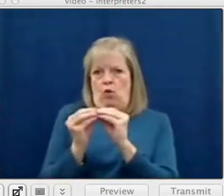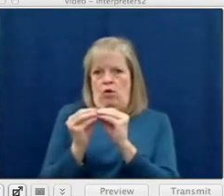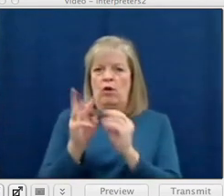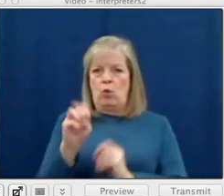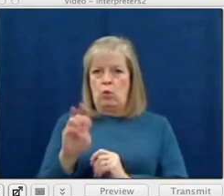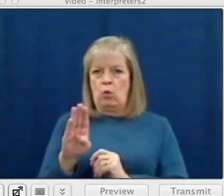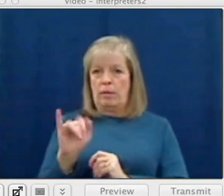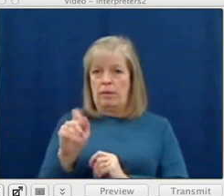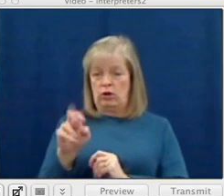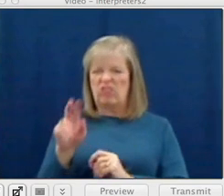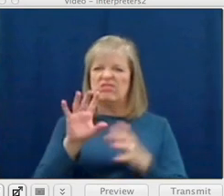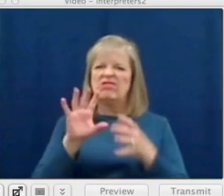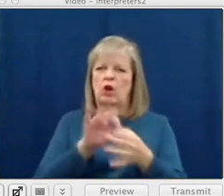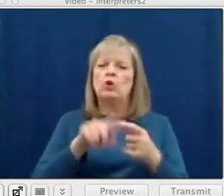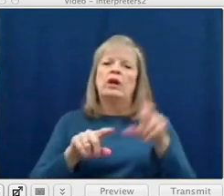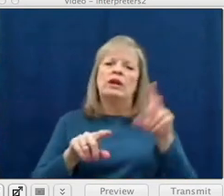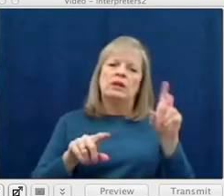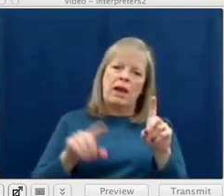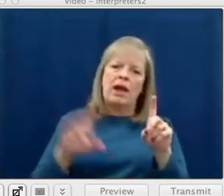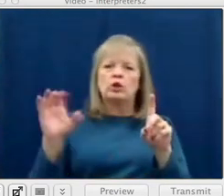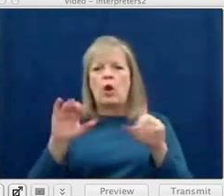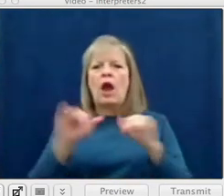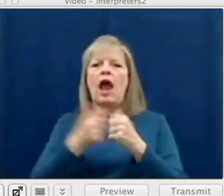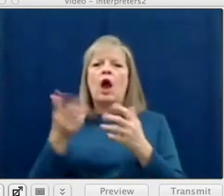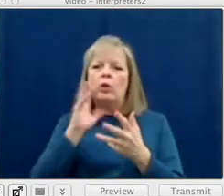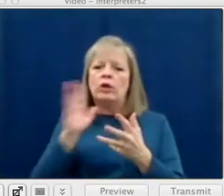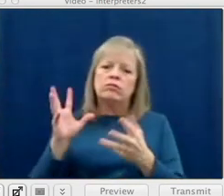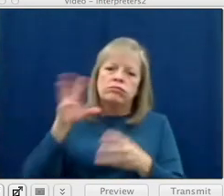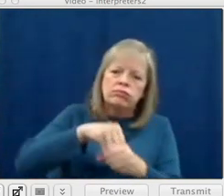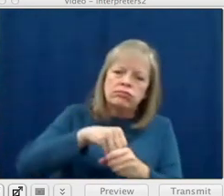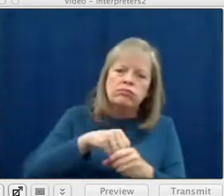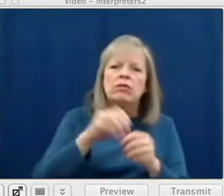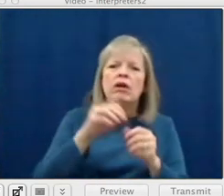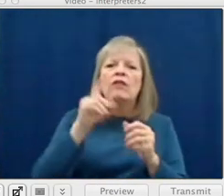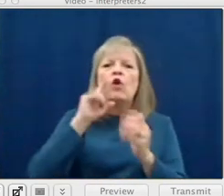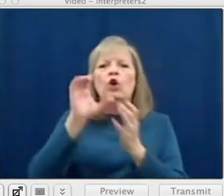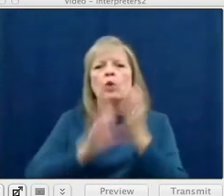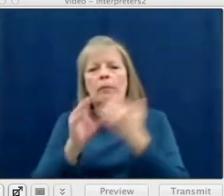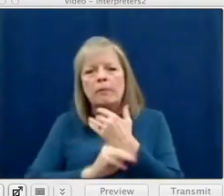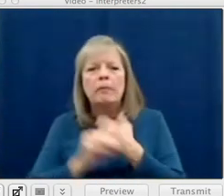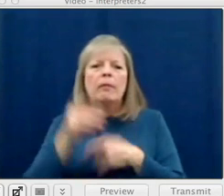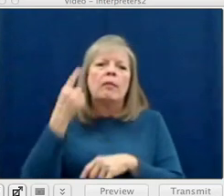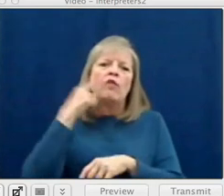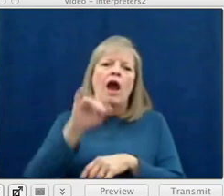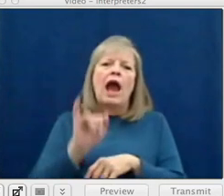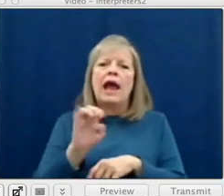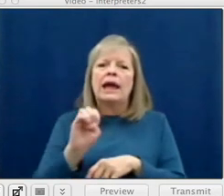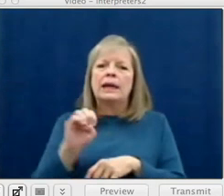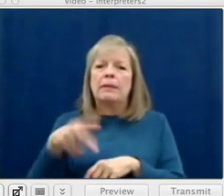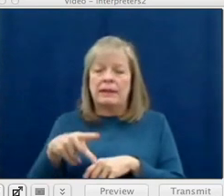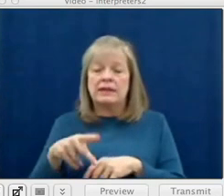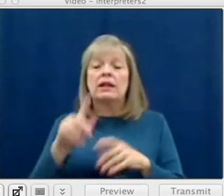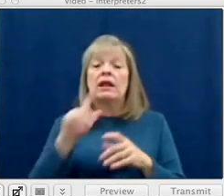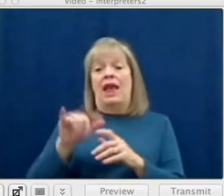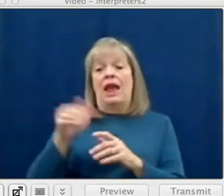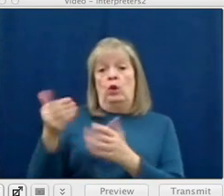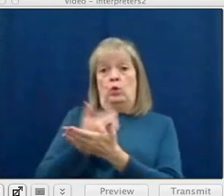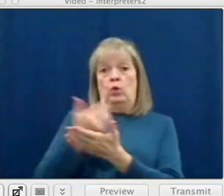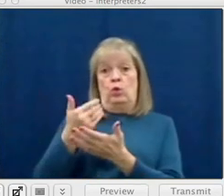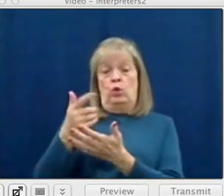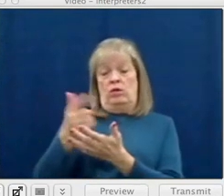and how it can be infused into curriculum for IEPs. And so our new presenter and Robyn